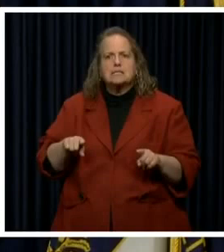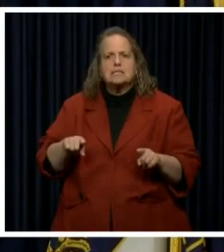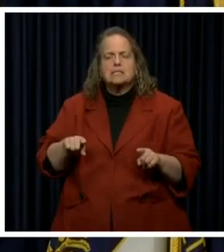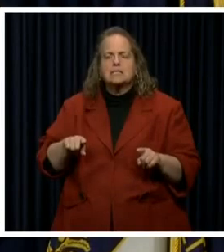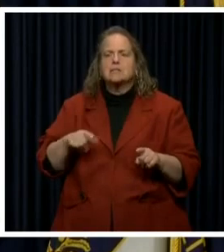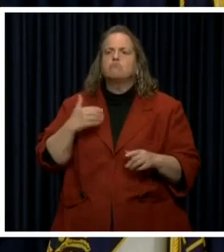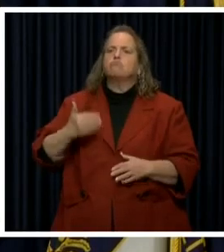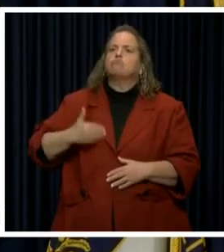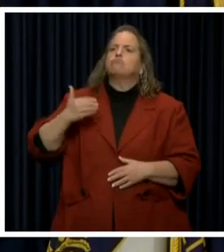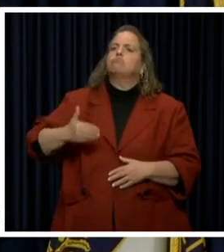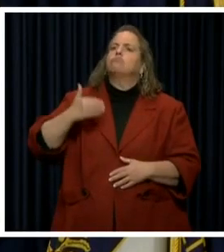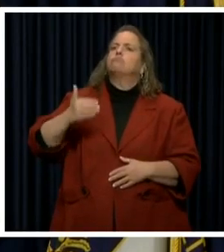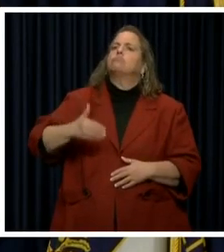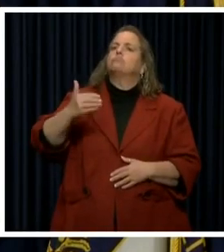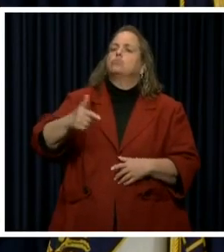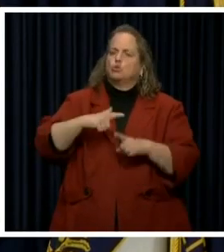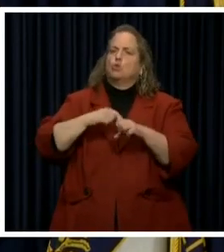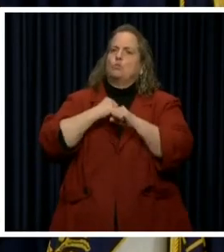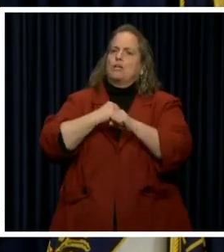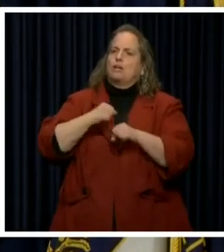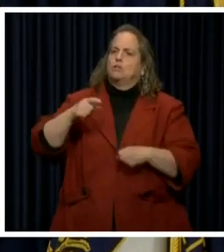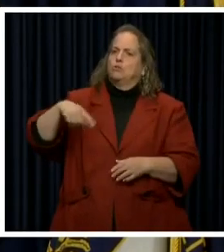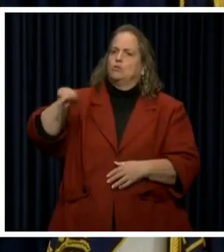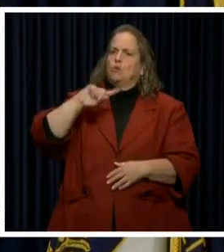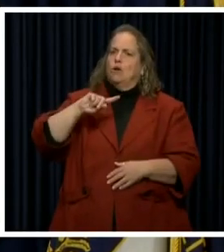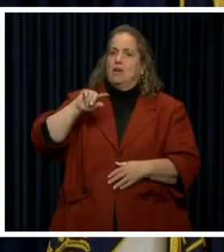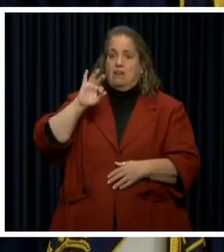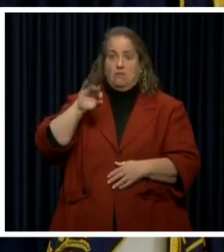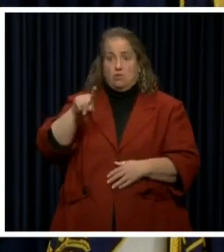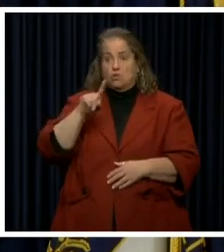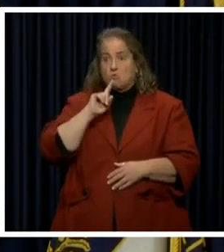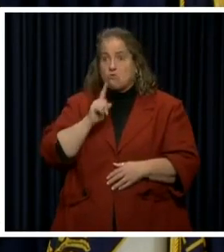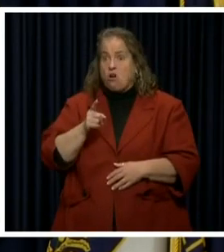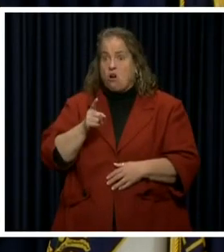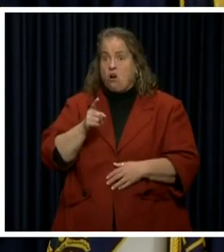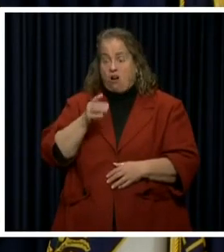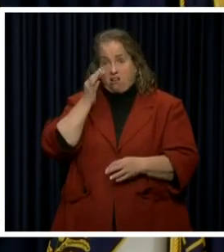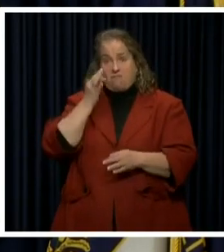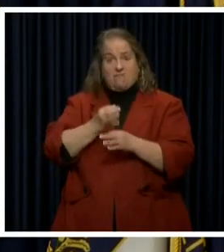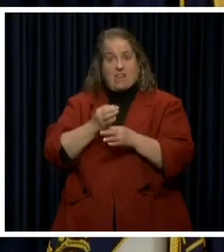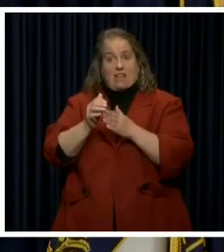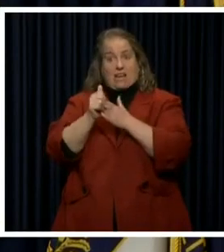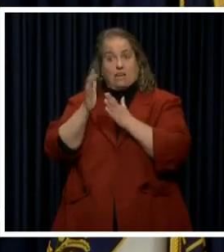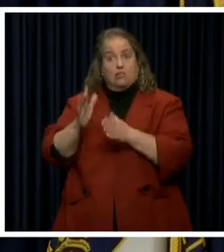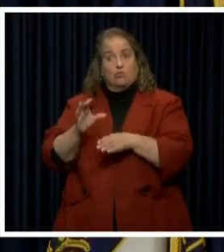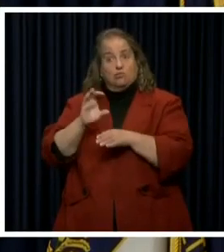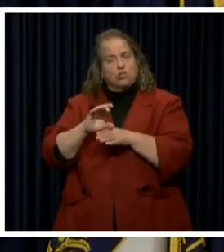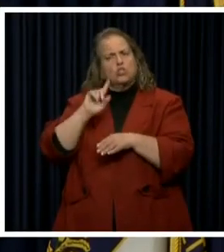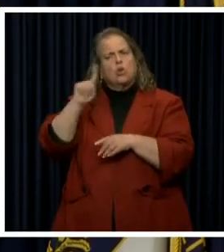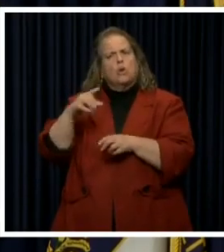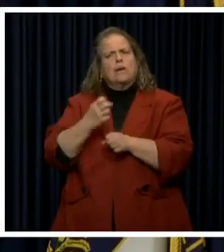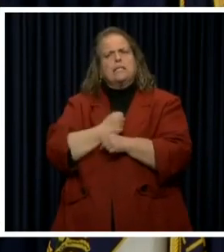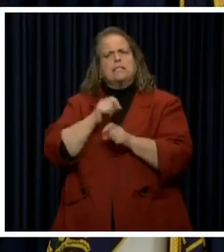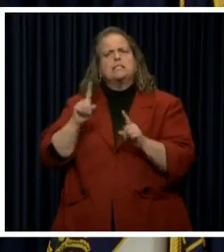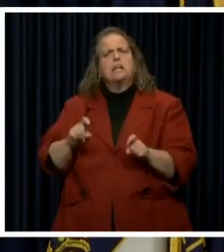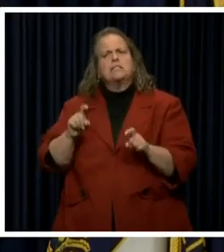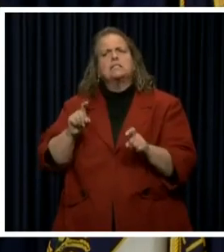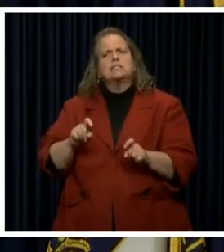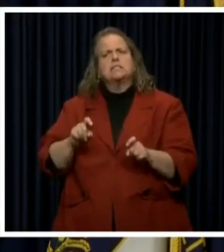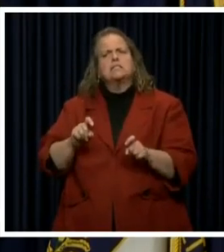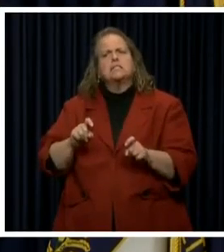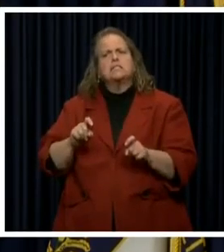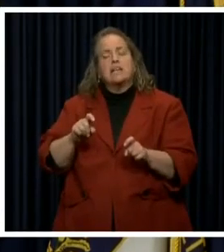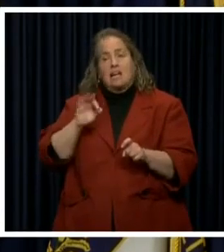every so often. That'll help protect you all. If you are a faith leader, go get tested. Make sure